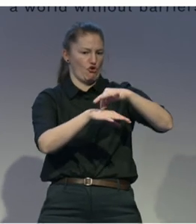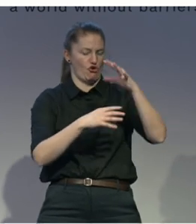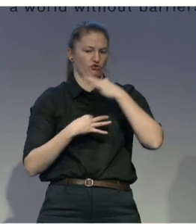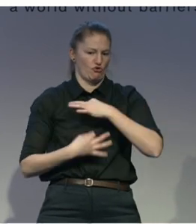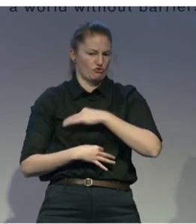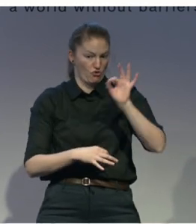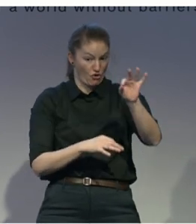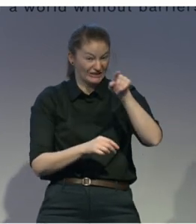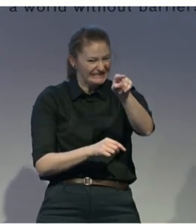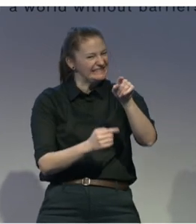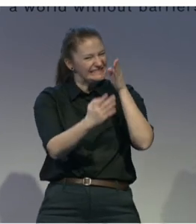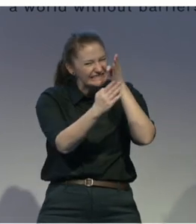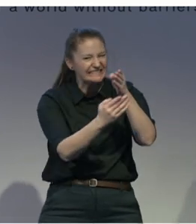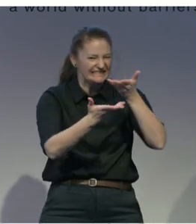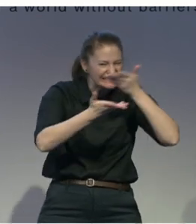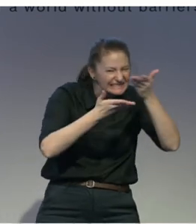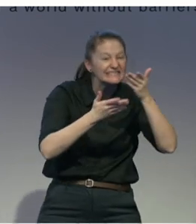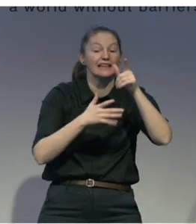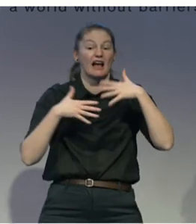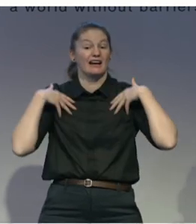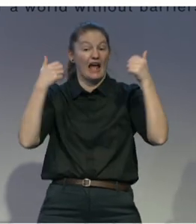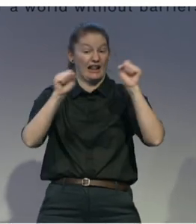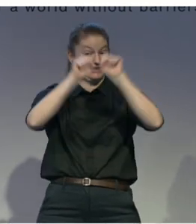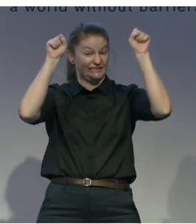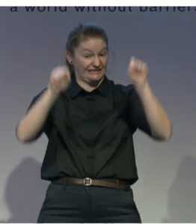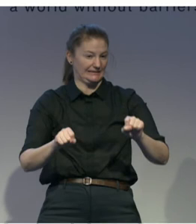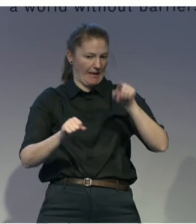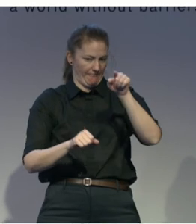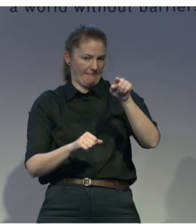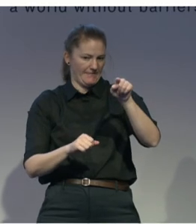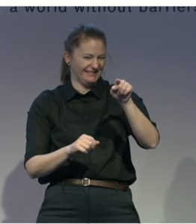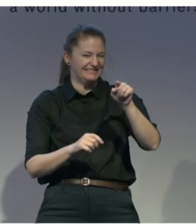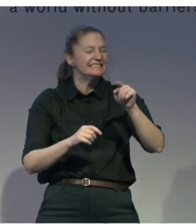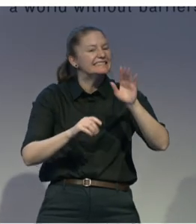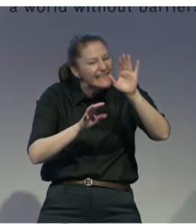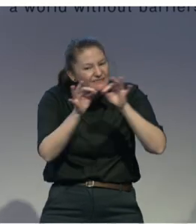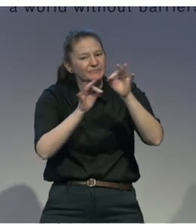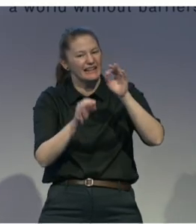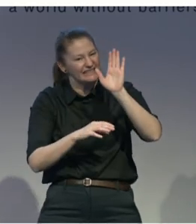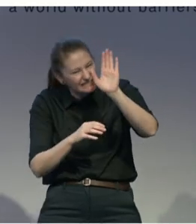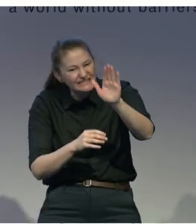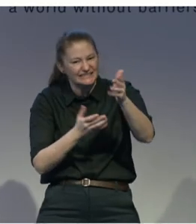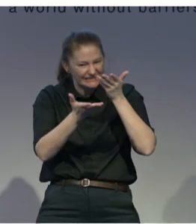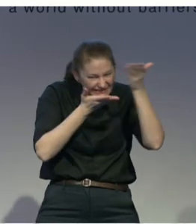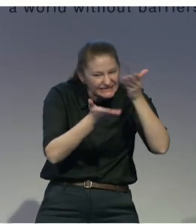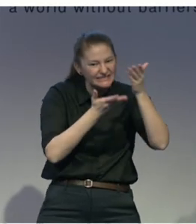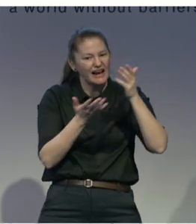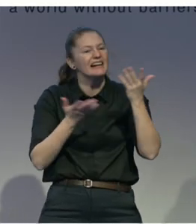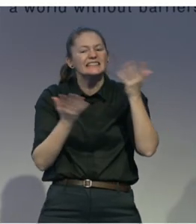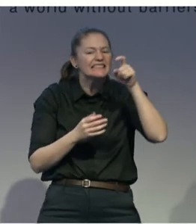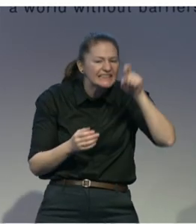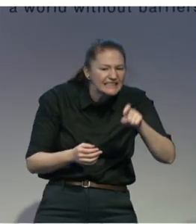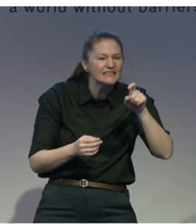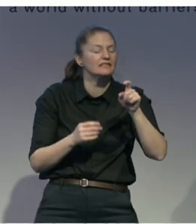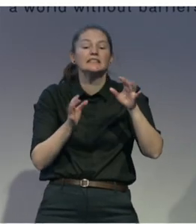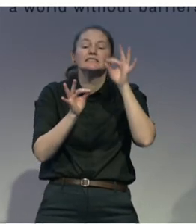last longer, so doctors can explain them directly to them and in a simple language that occurs in